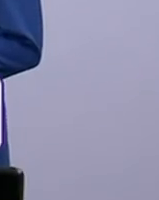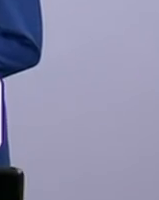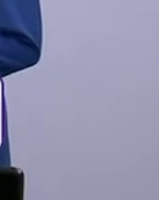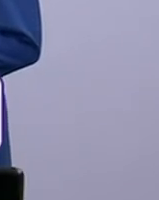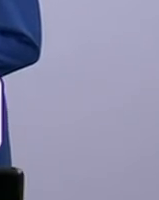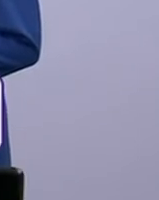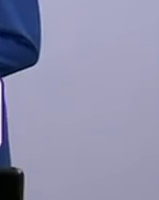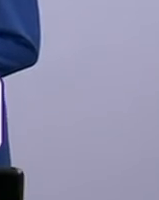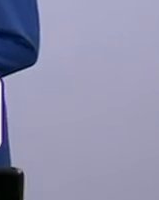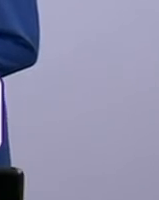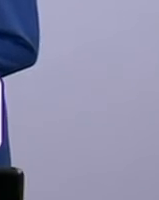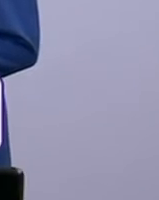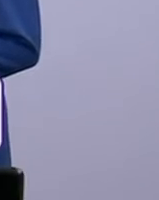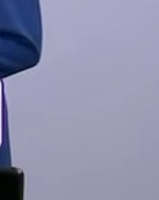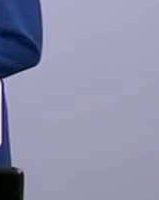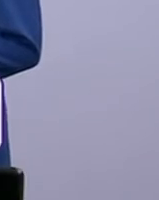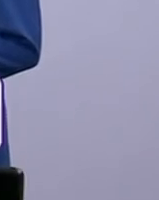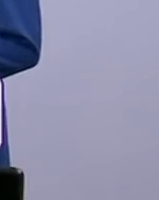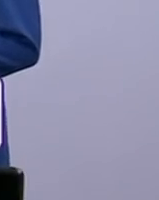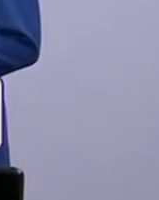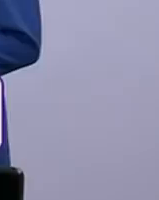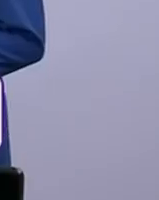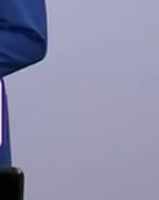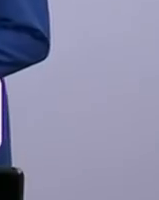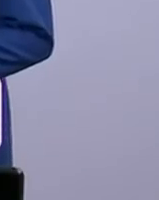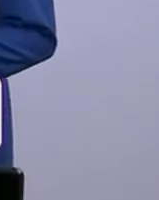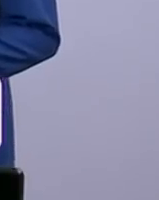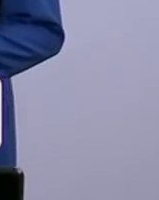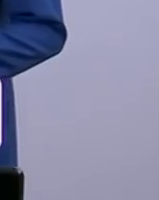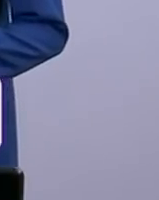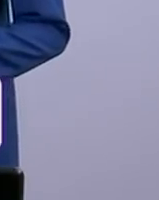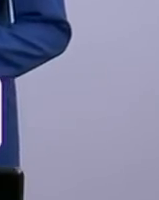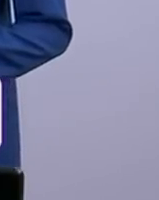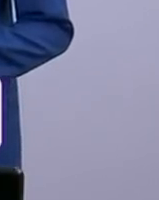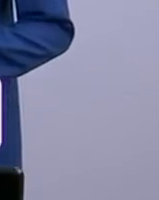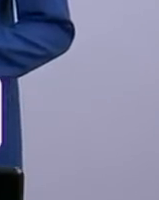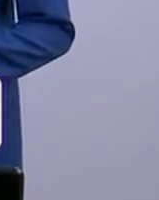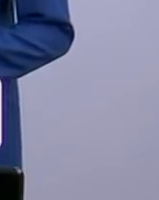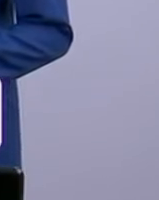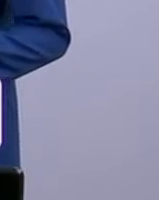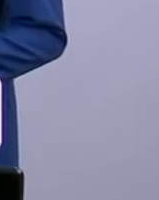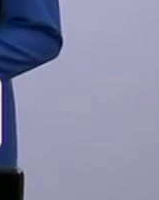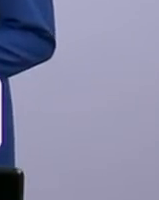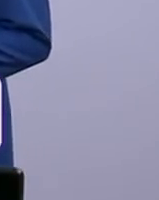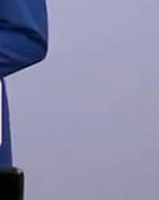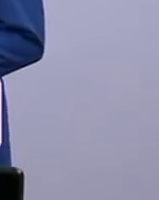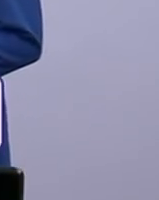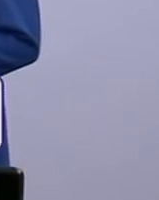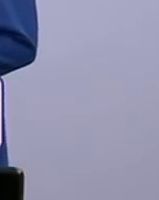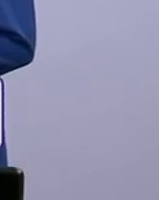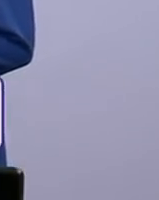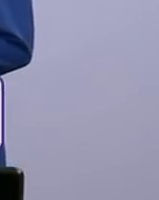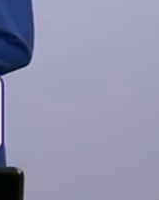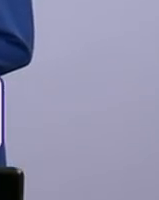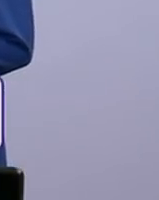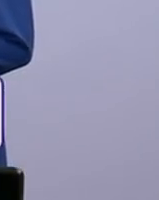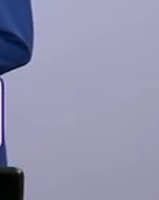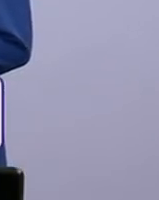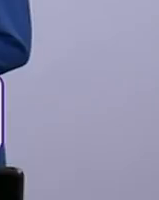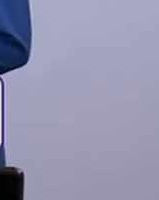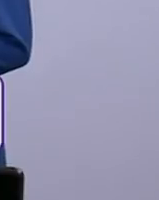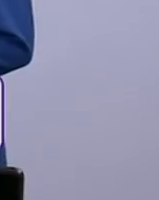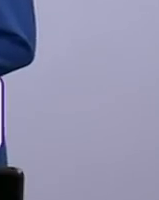company is a good way to get your foot in the door. Number three. I took a day off